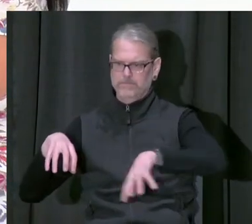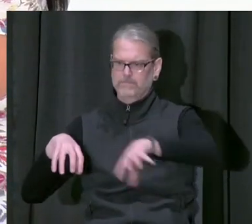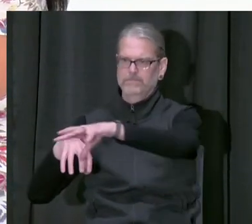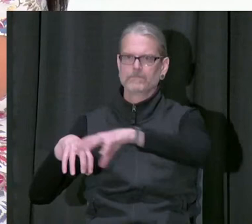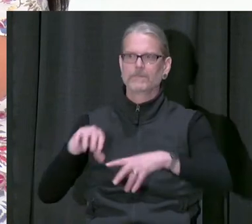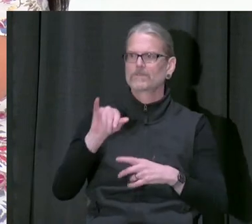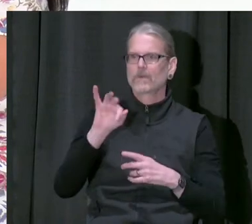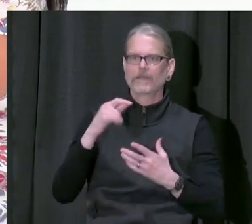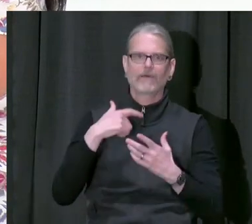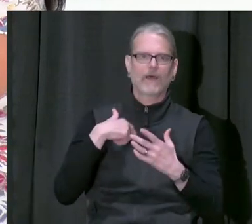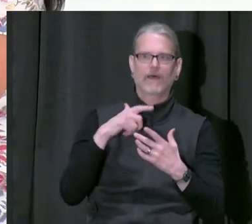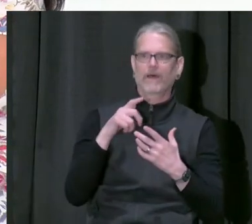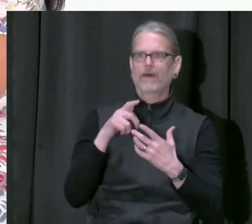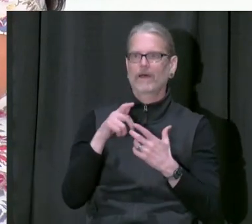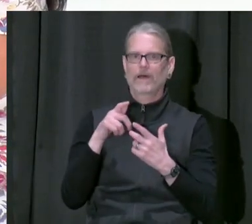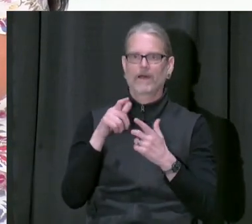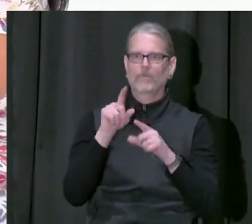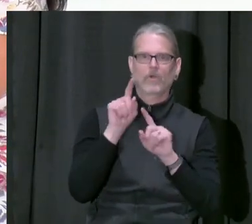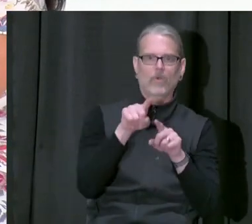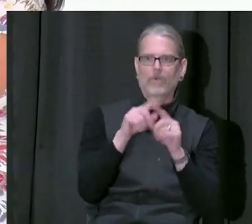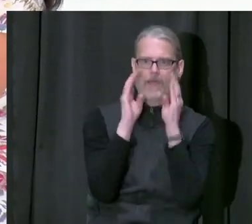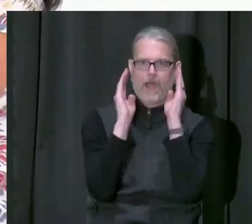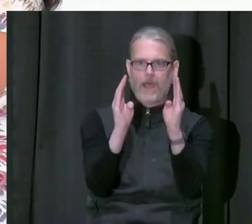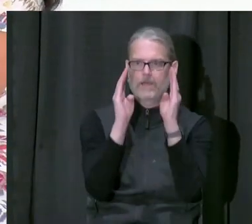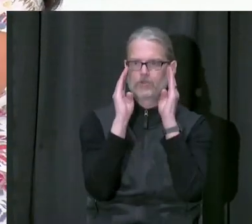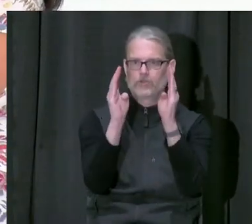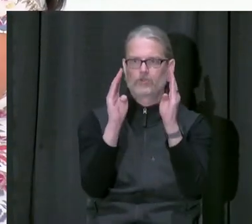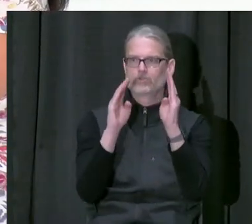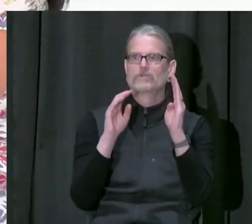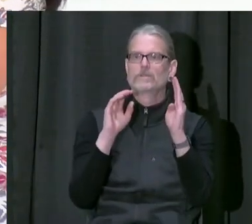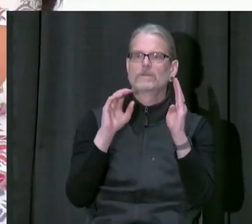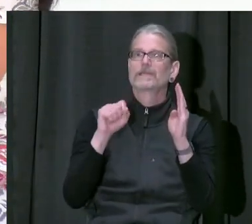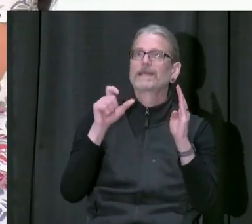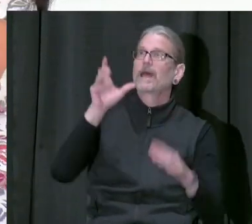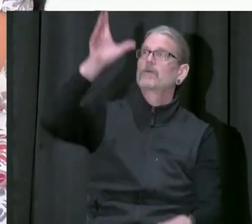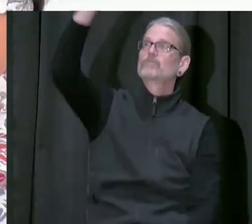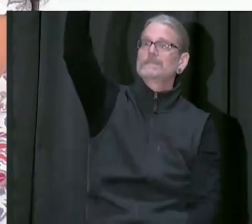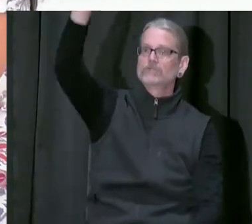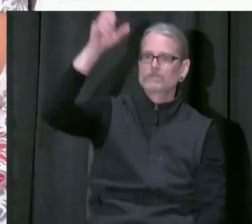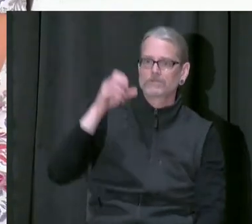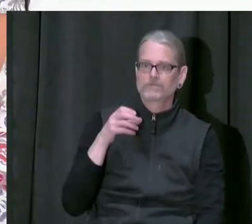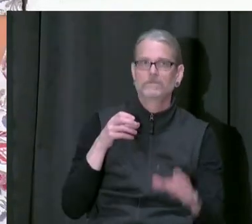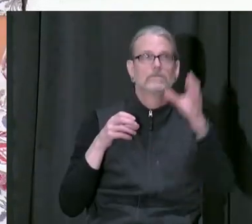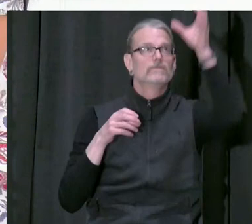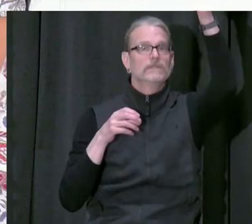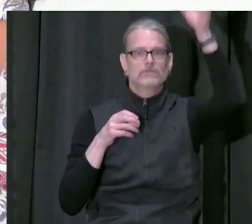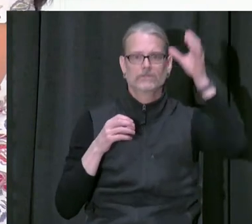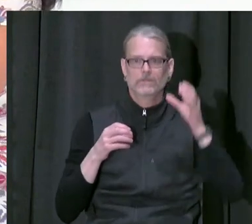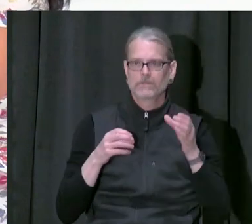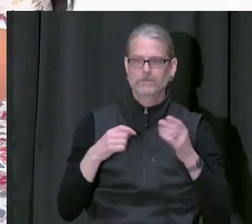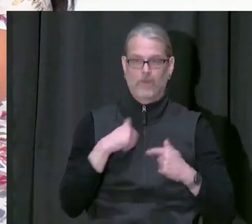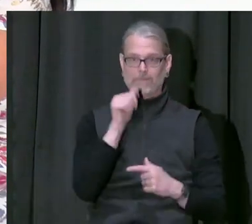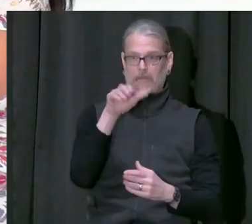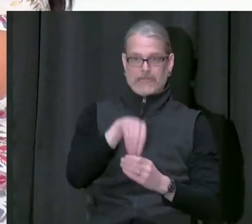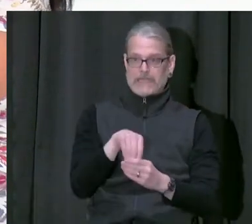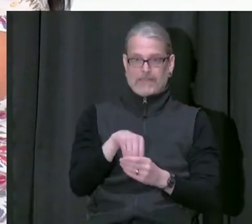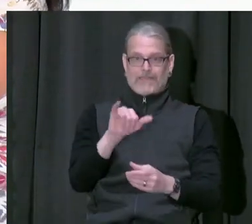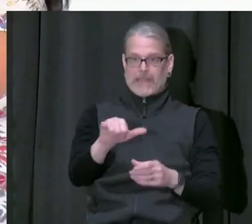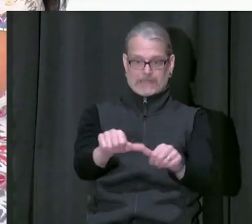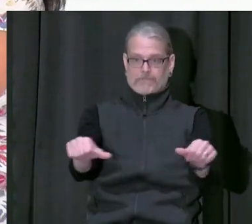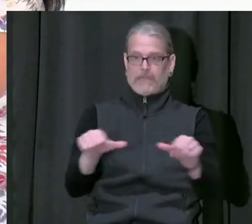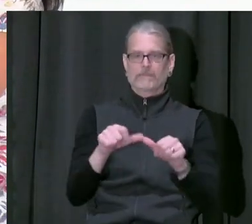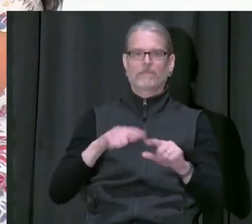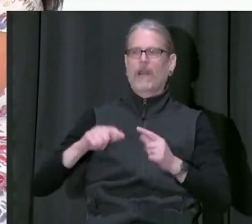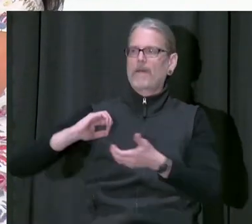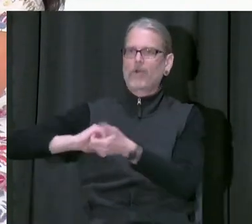if I'm in a wheelchair, can I go into the aisles? Can I reach? So I'm not in the physical accessibility space, but I partner